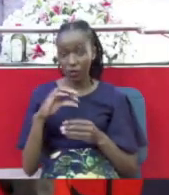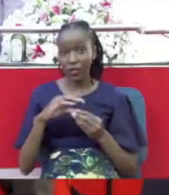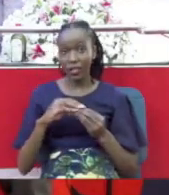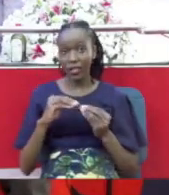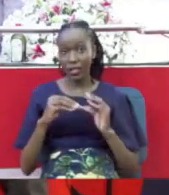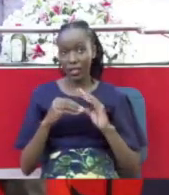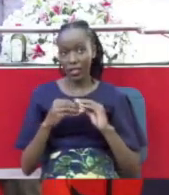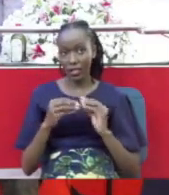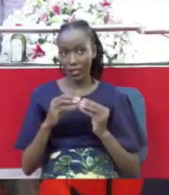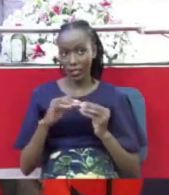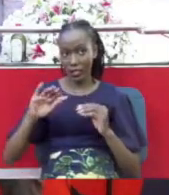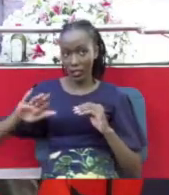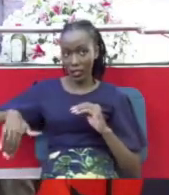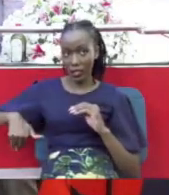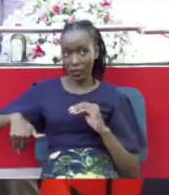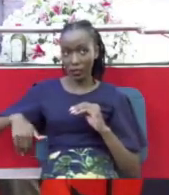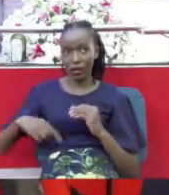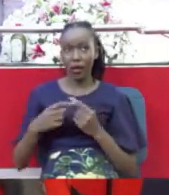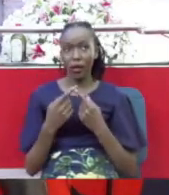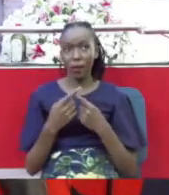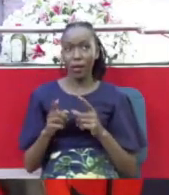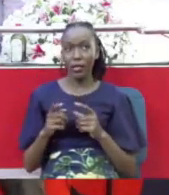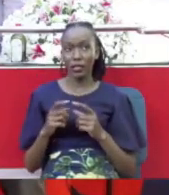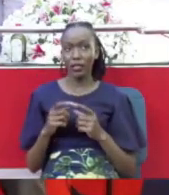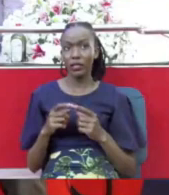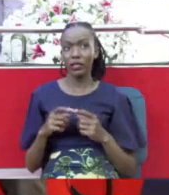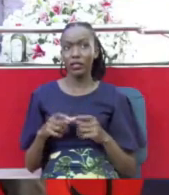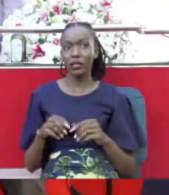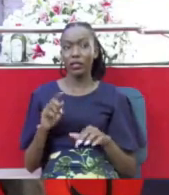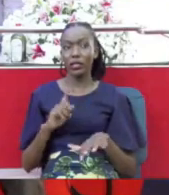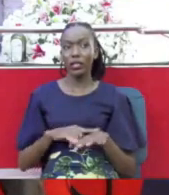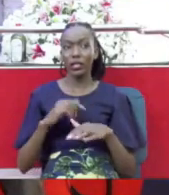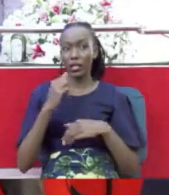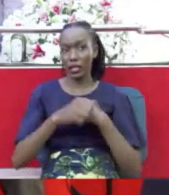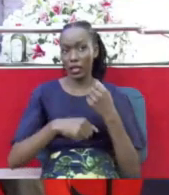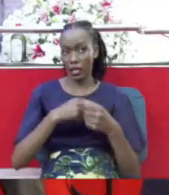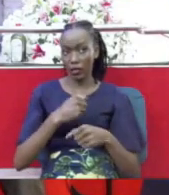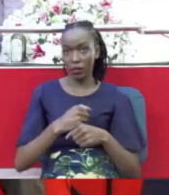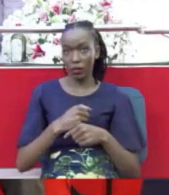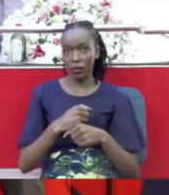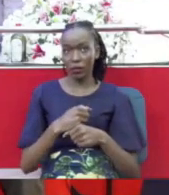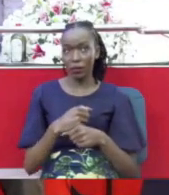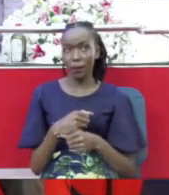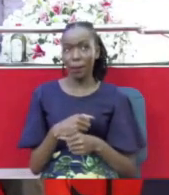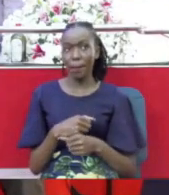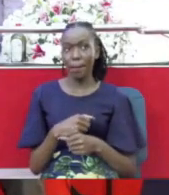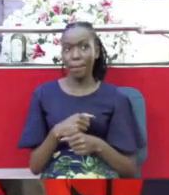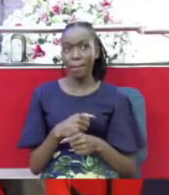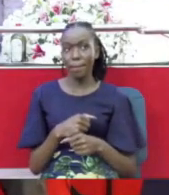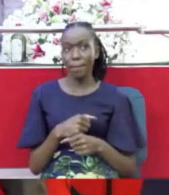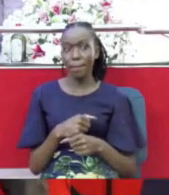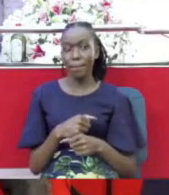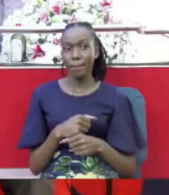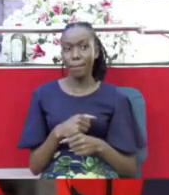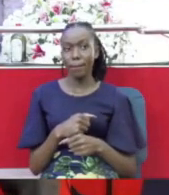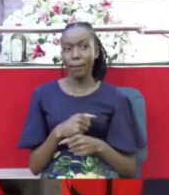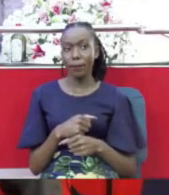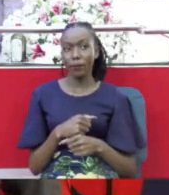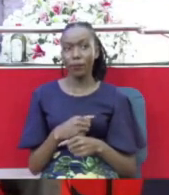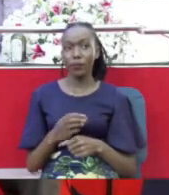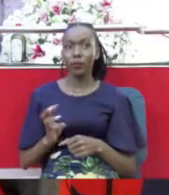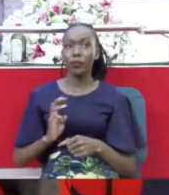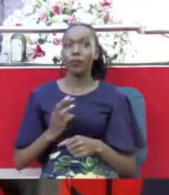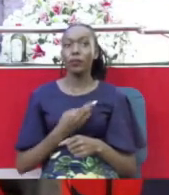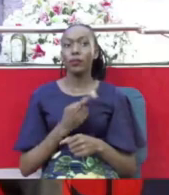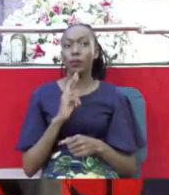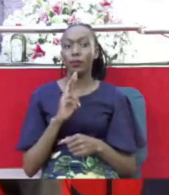age pyramids. Lakini katika hiyo mambo ya miaka. Miaka ya wa wenyeji. Miaka ya wenyeji. We are the youngest